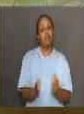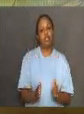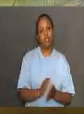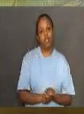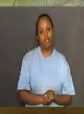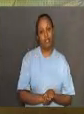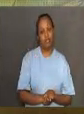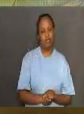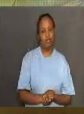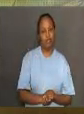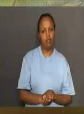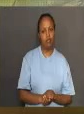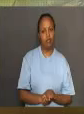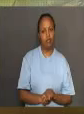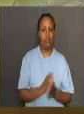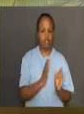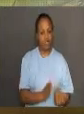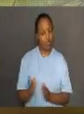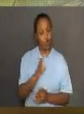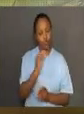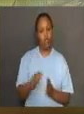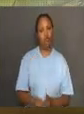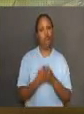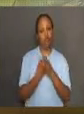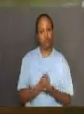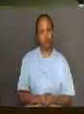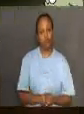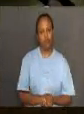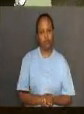may begin whenever you are ready, students.